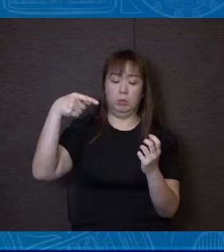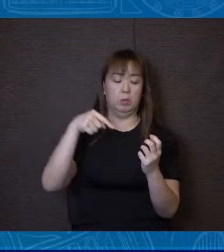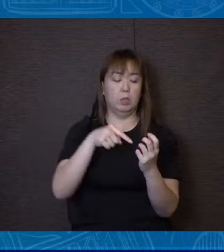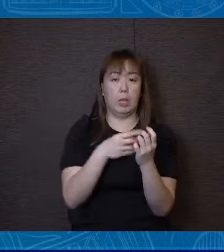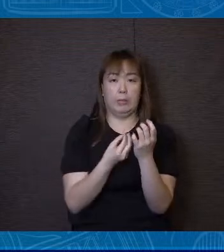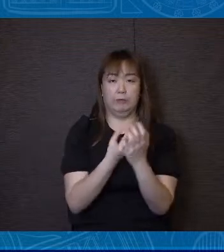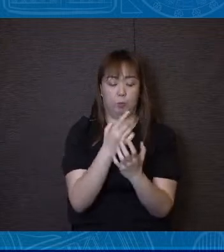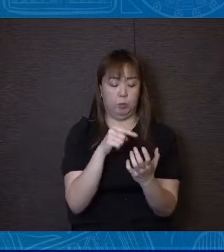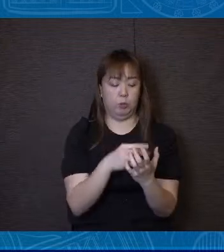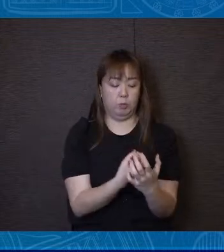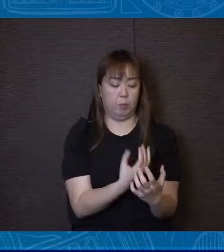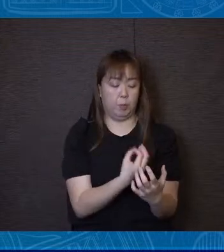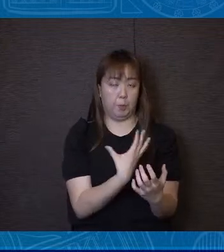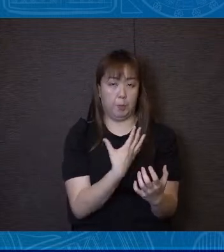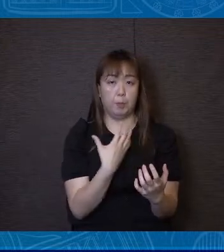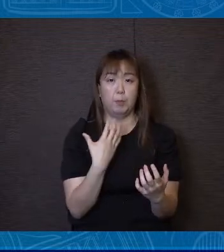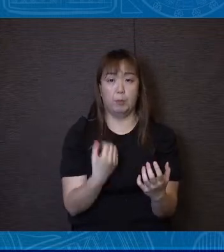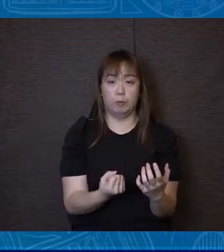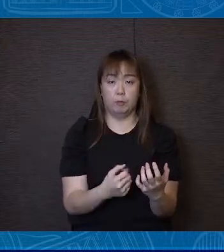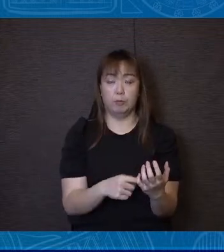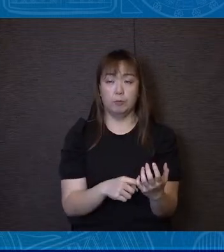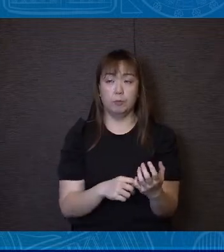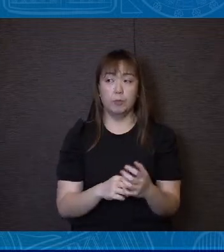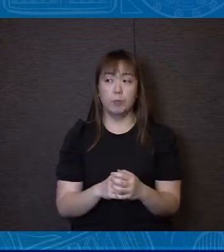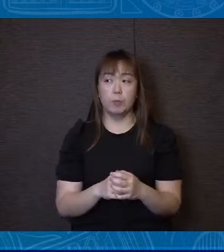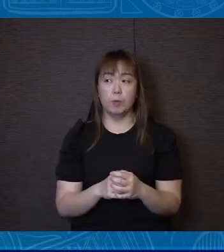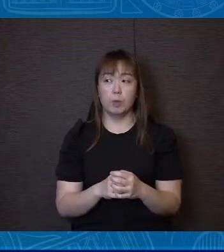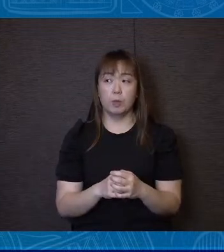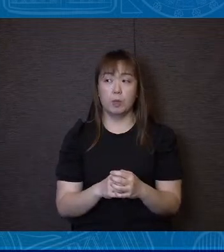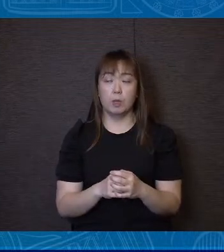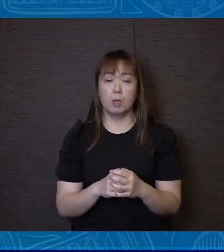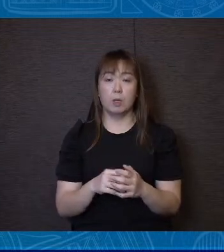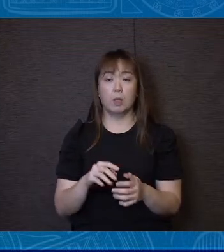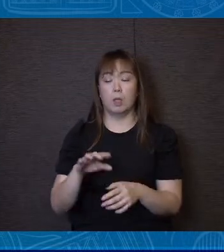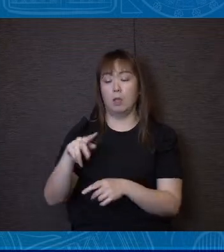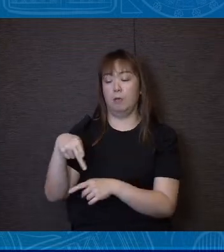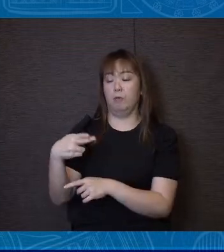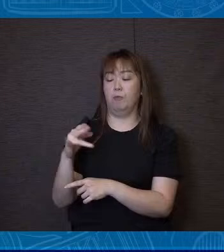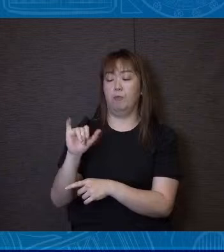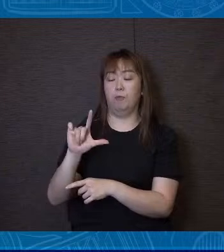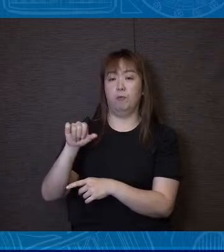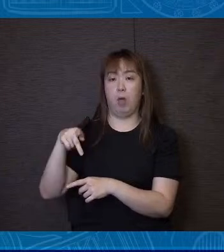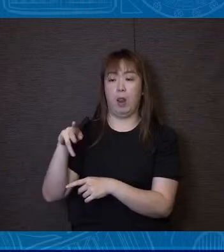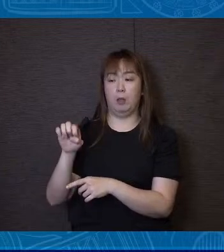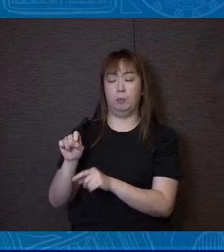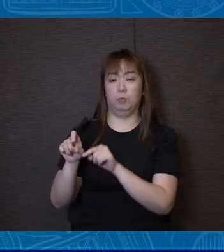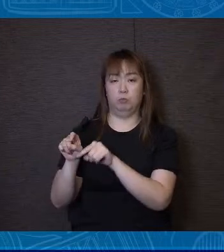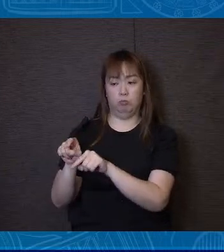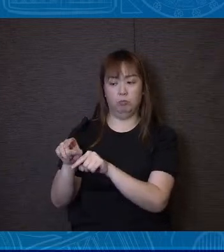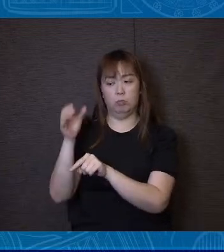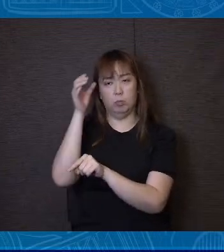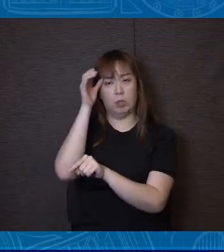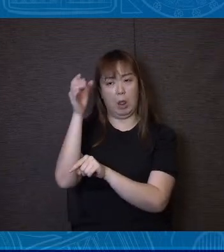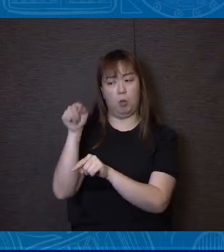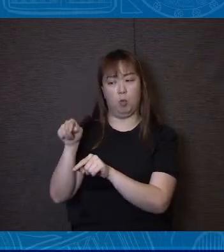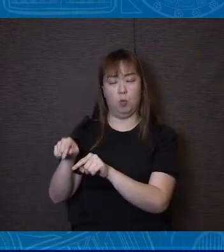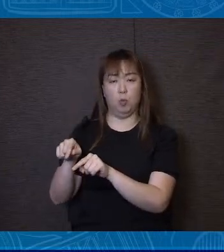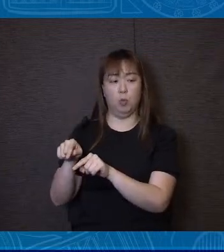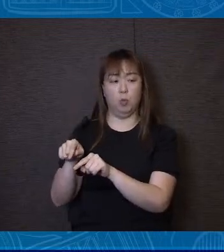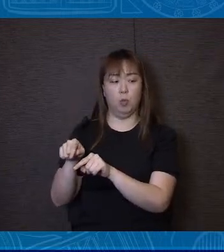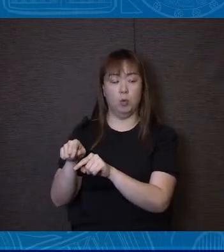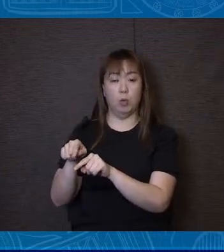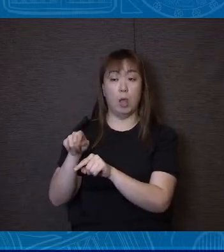emergency alert message. And if Philip's concept of running emergency messages via